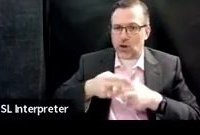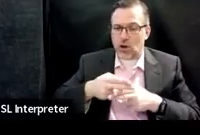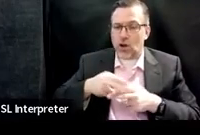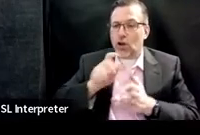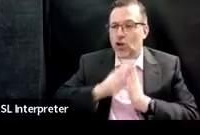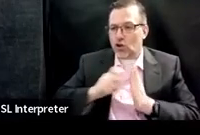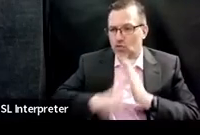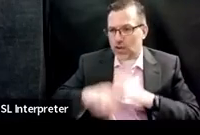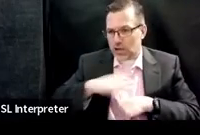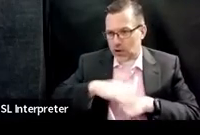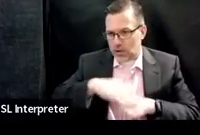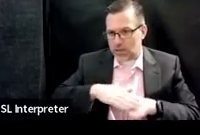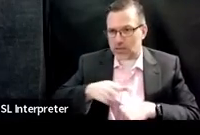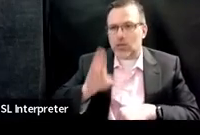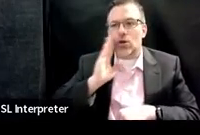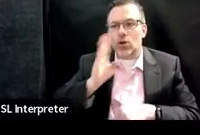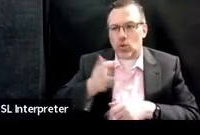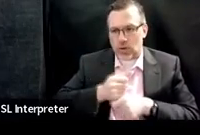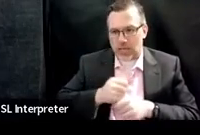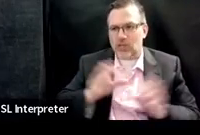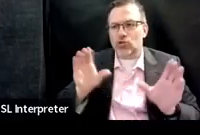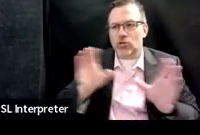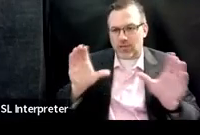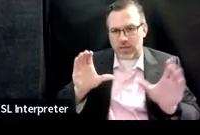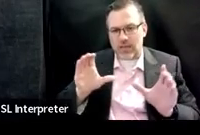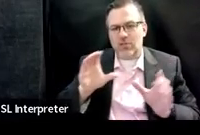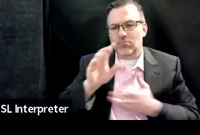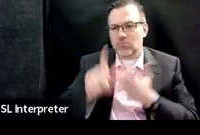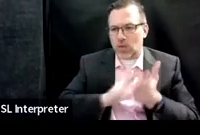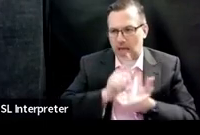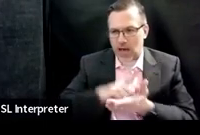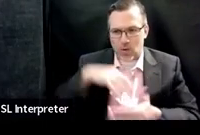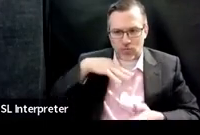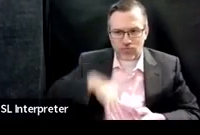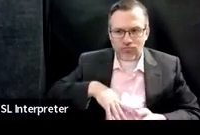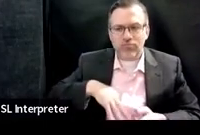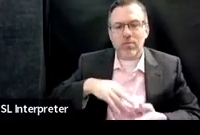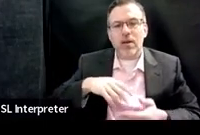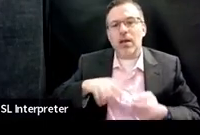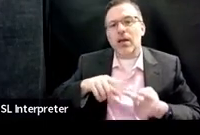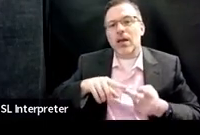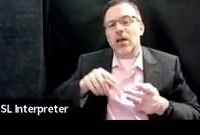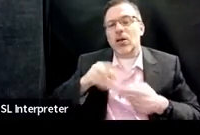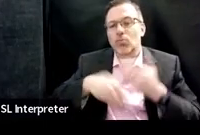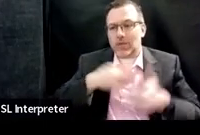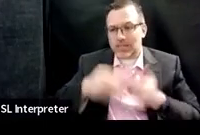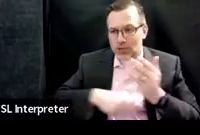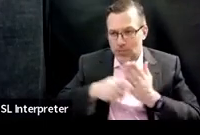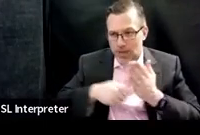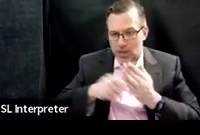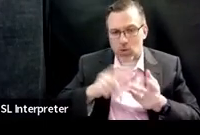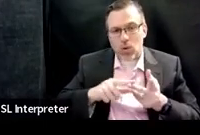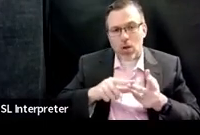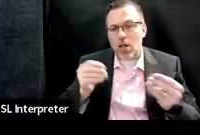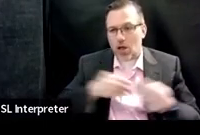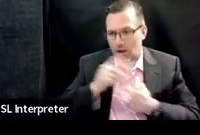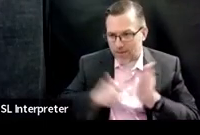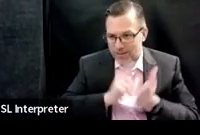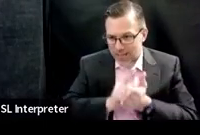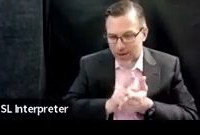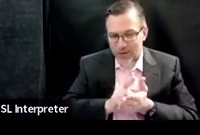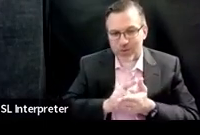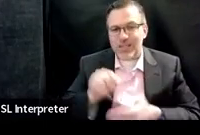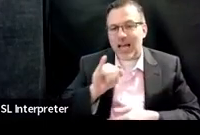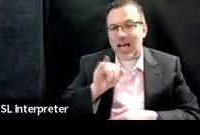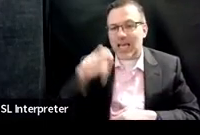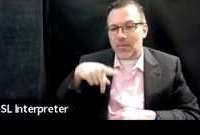your contact hour certificate, a copy of this PowerPoint, MUSER, the procedural manual, our office hours, and the IEP quick reference document.